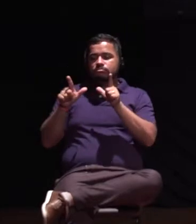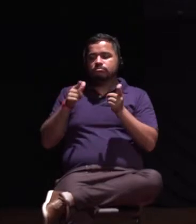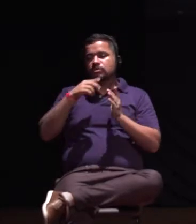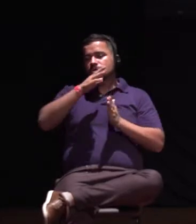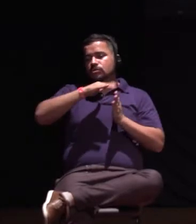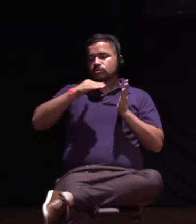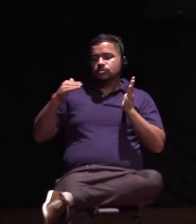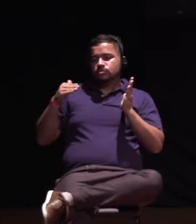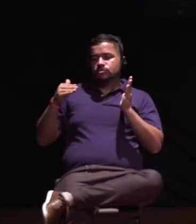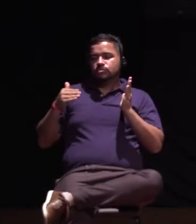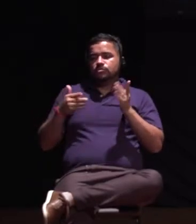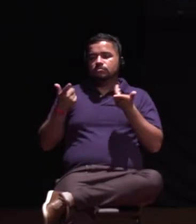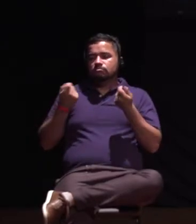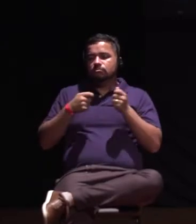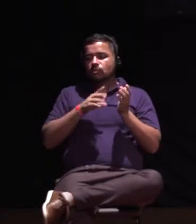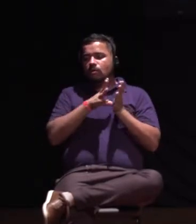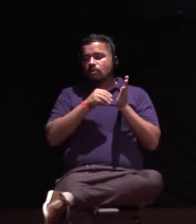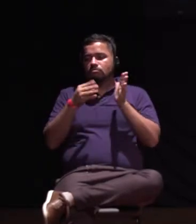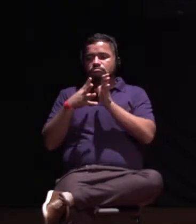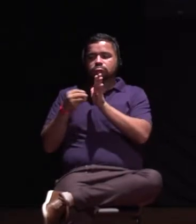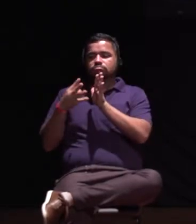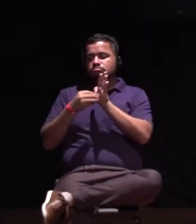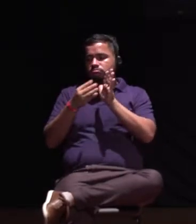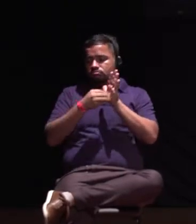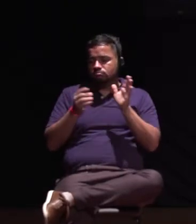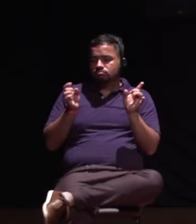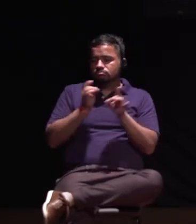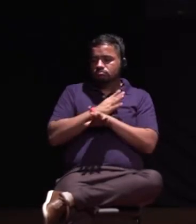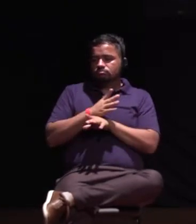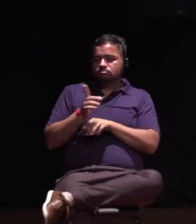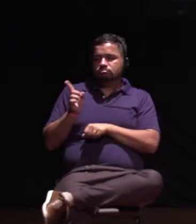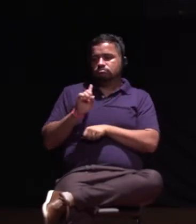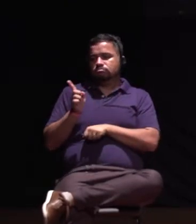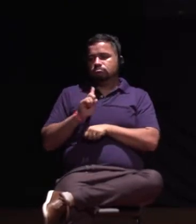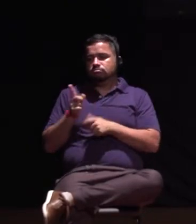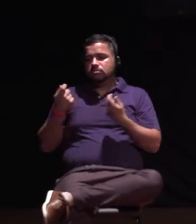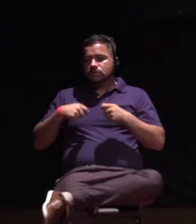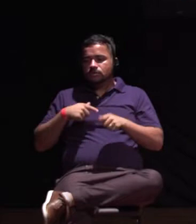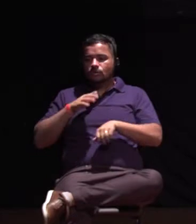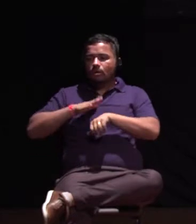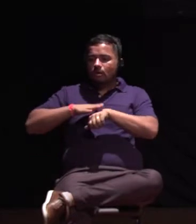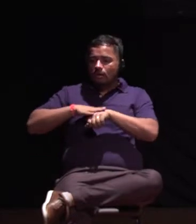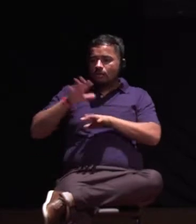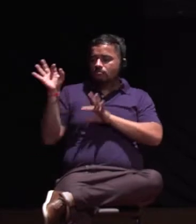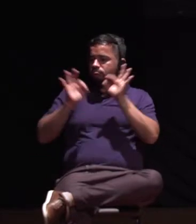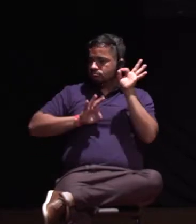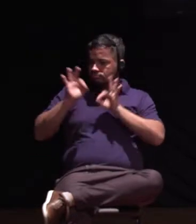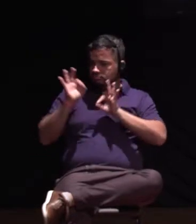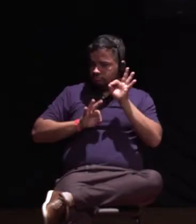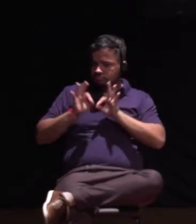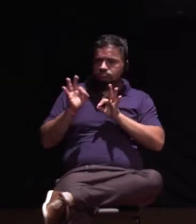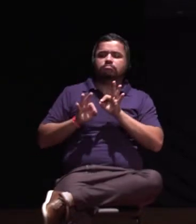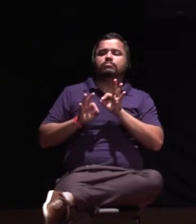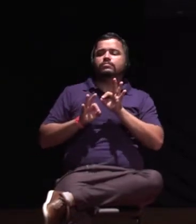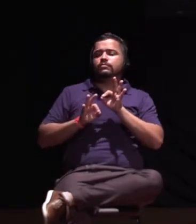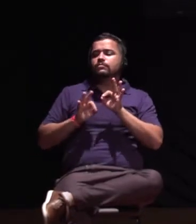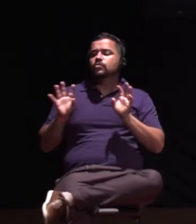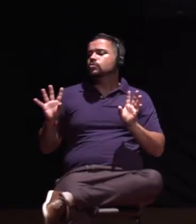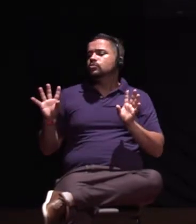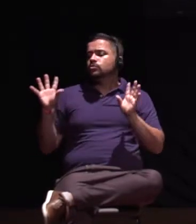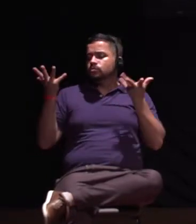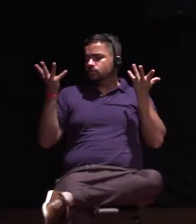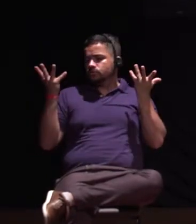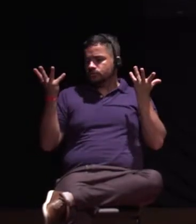made so much, you know, because it's there. You aren't going to be different when you do it. So it's interesting to rethink how exhibitions can be